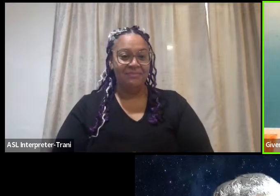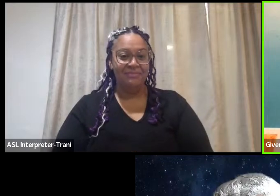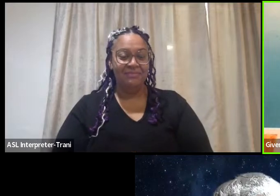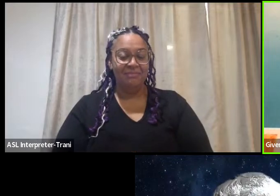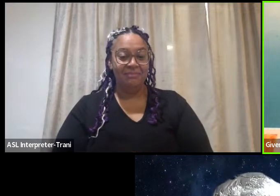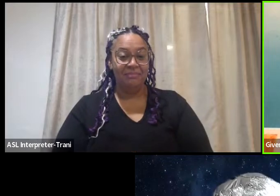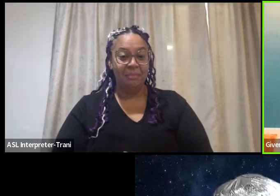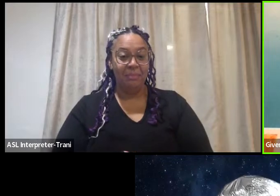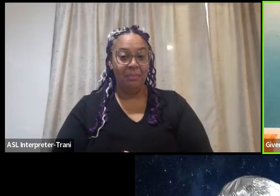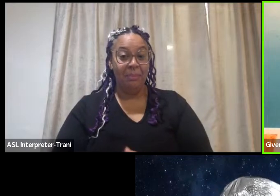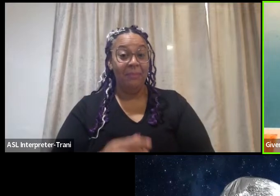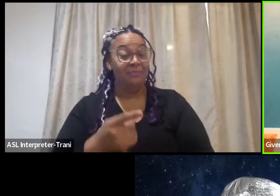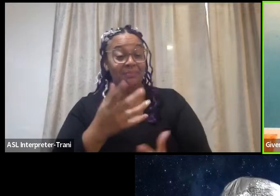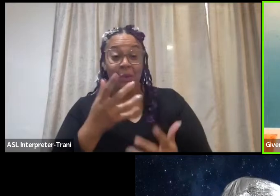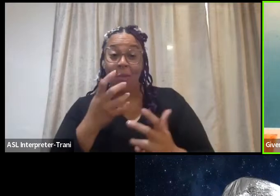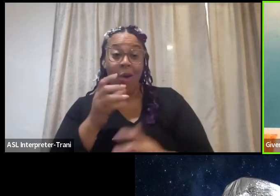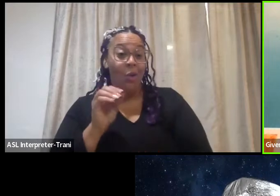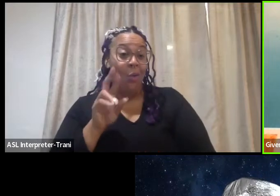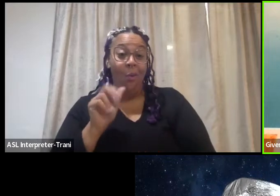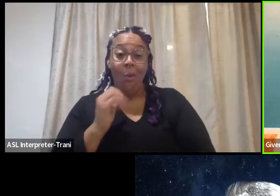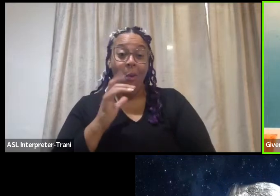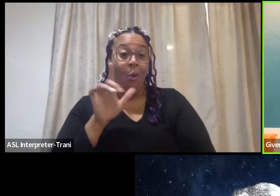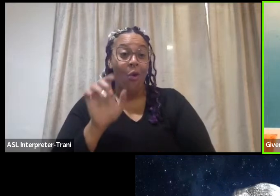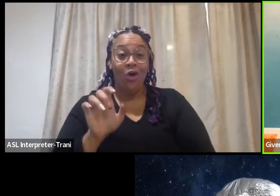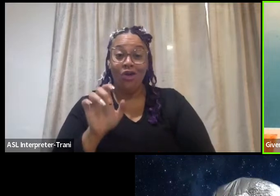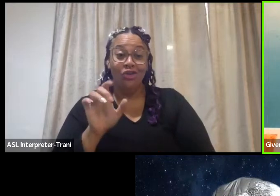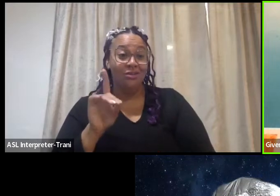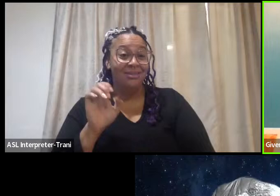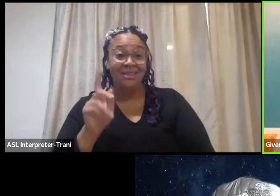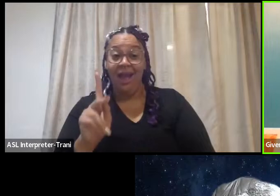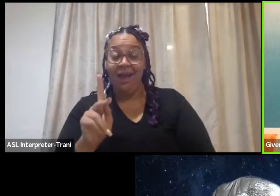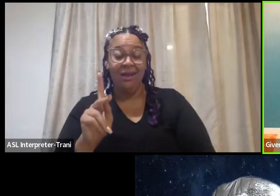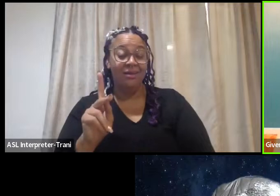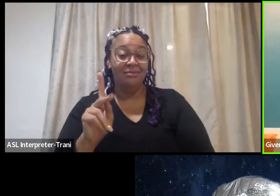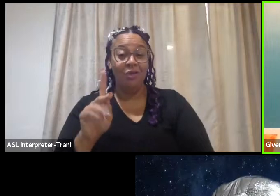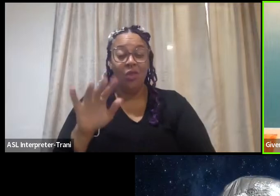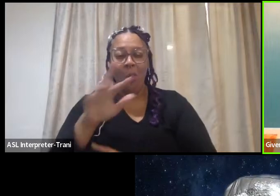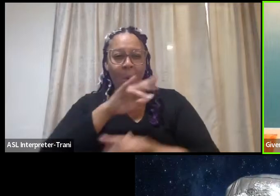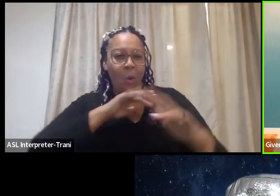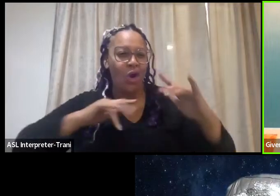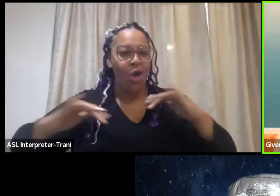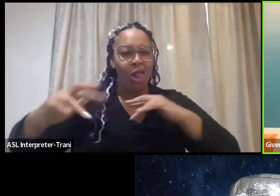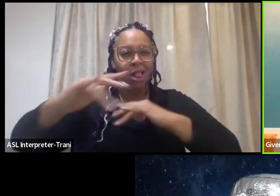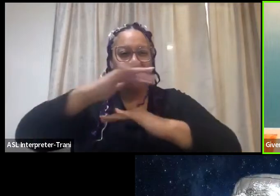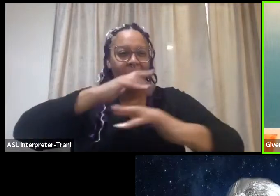Energy wanted the Oracle deck. Really? Okay. There too.